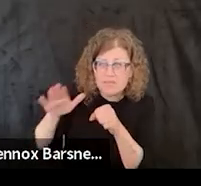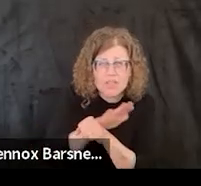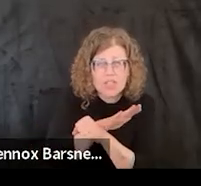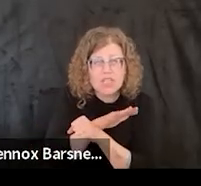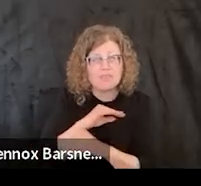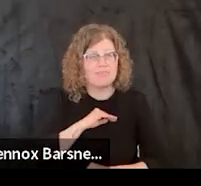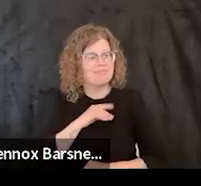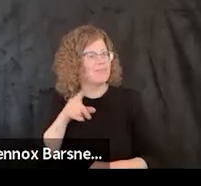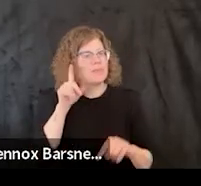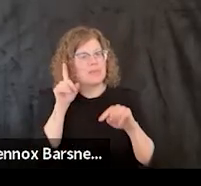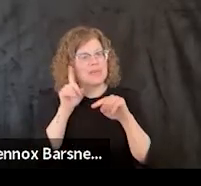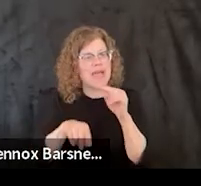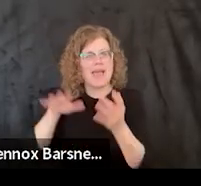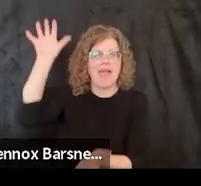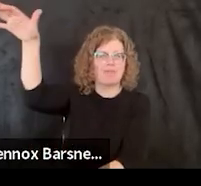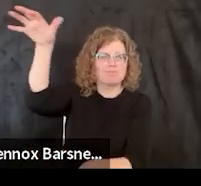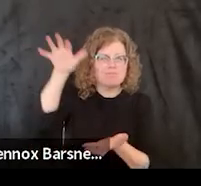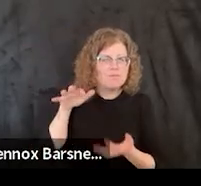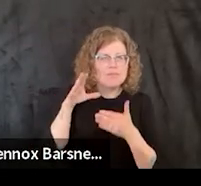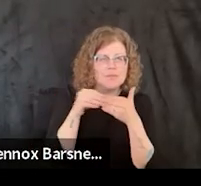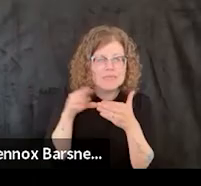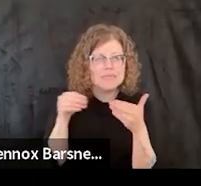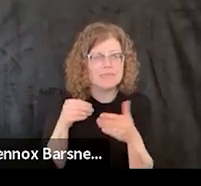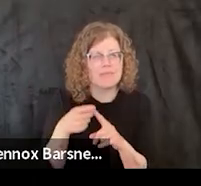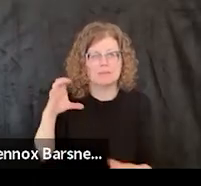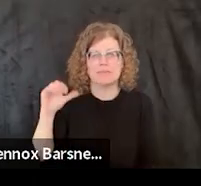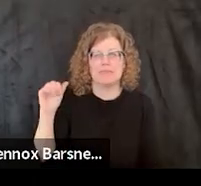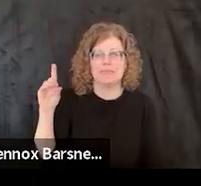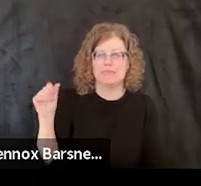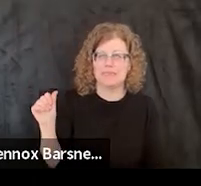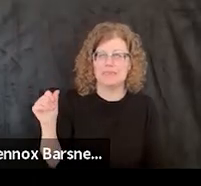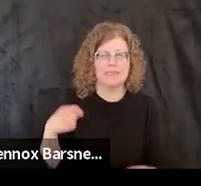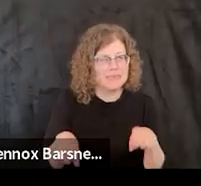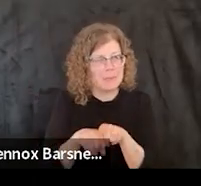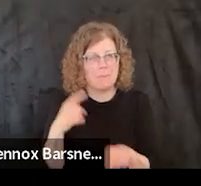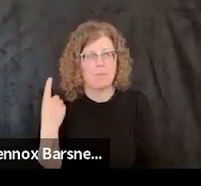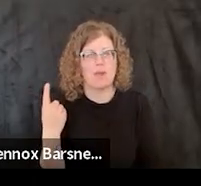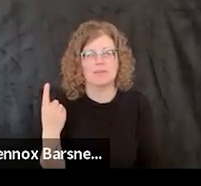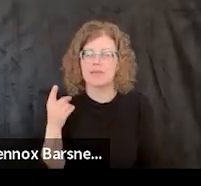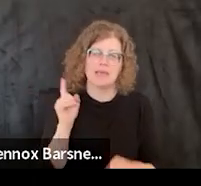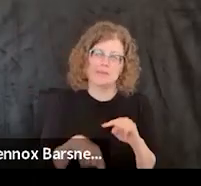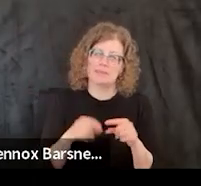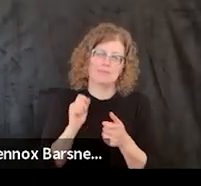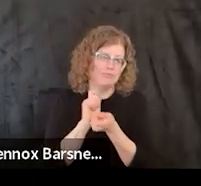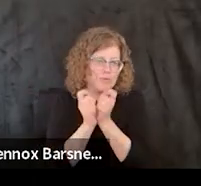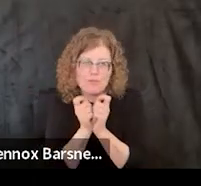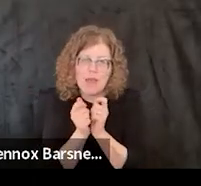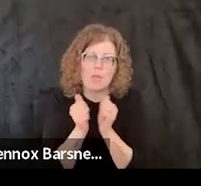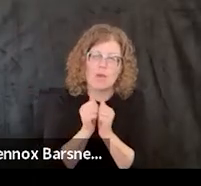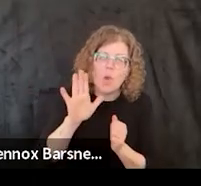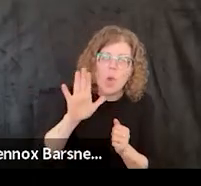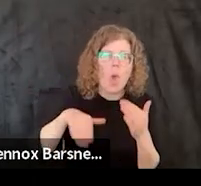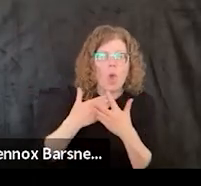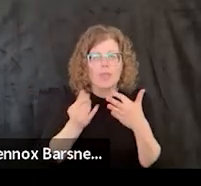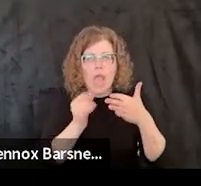Calgary Arts Development for the same project expenses, and you will not be allowed to modify your original proposed Calgary Arts